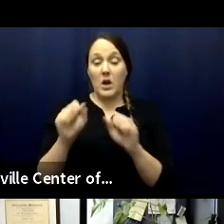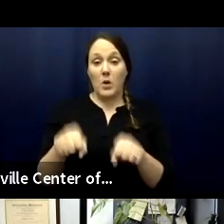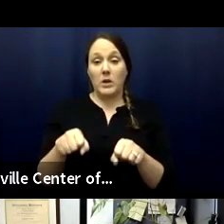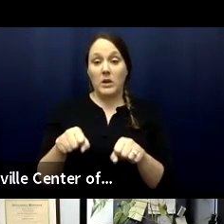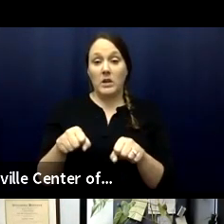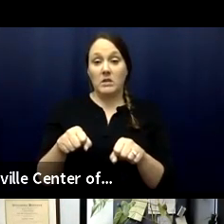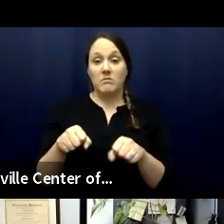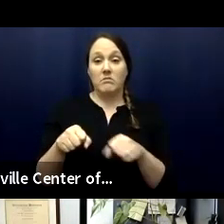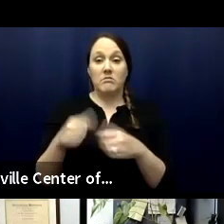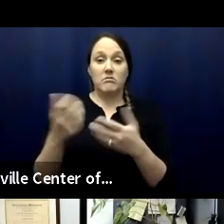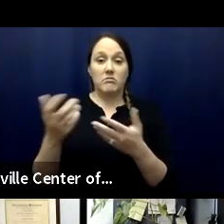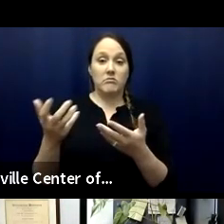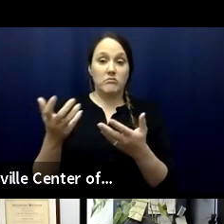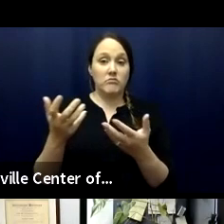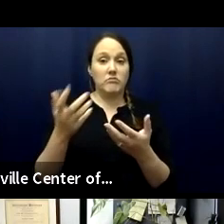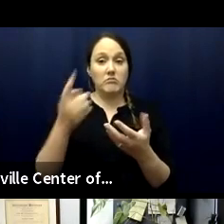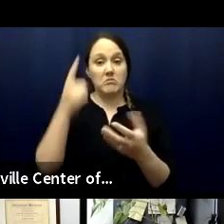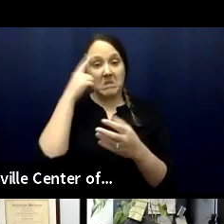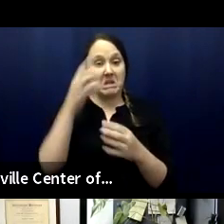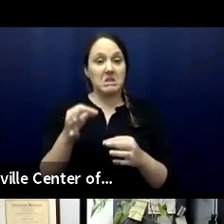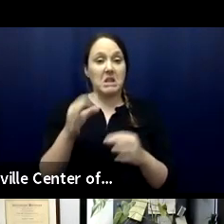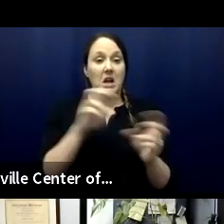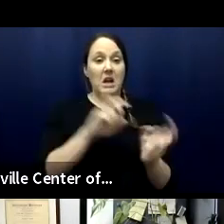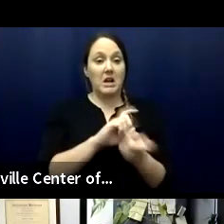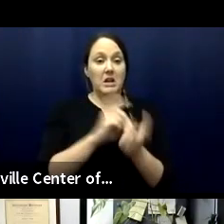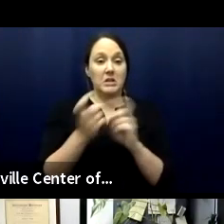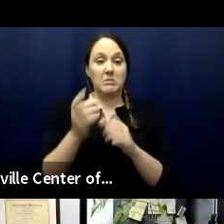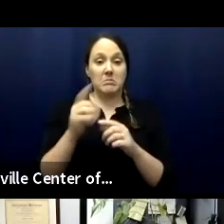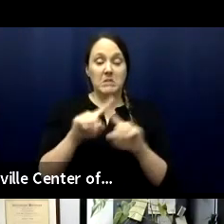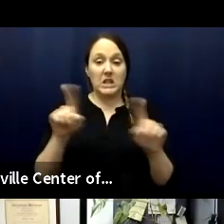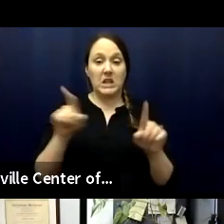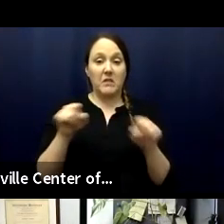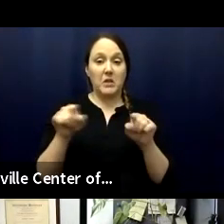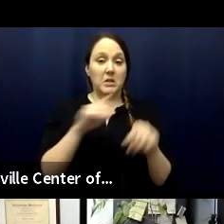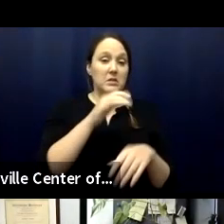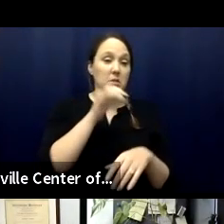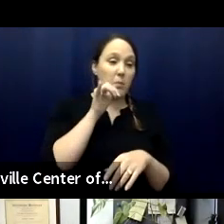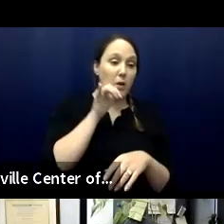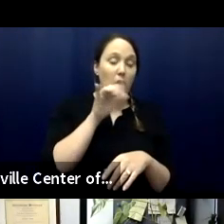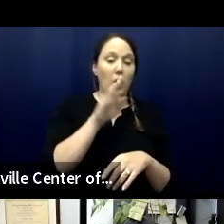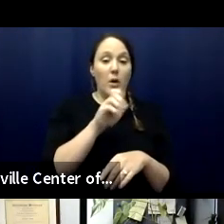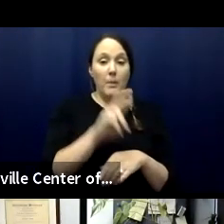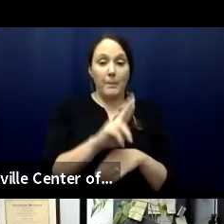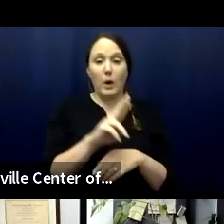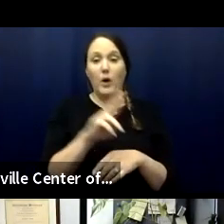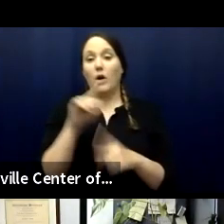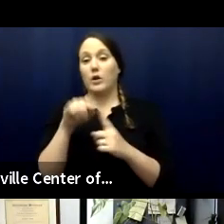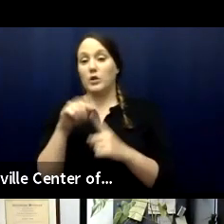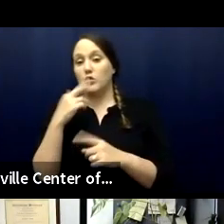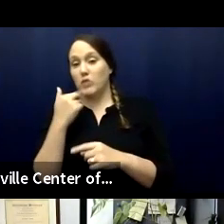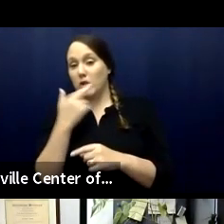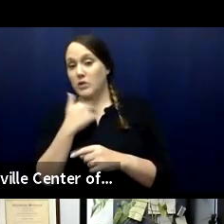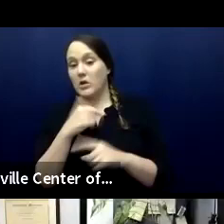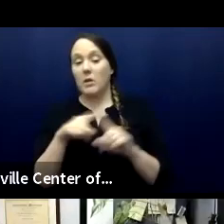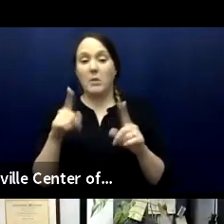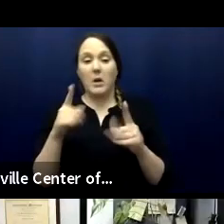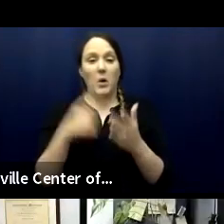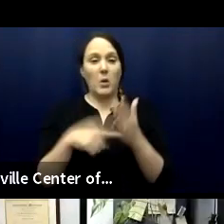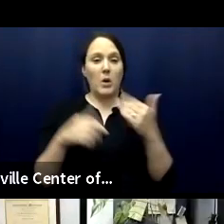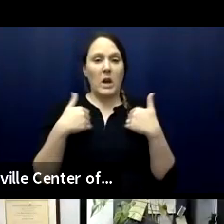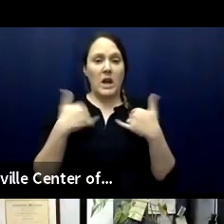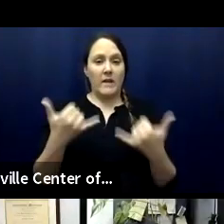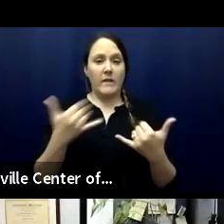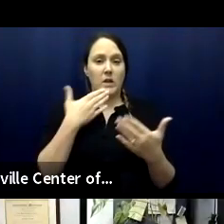a bar to a restaurant. So I don't know if that's something that can be done, but what we have now is a good start. Well, Dr.